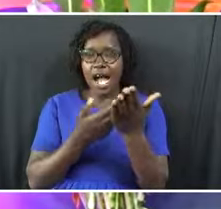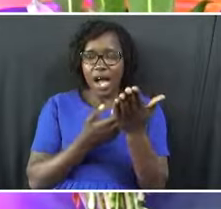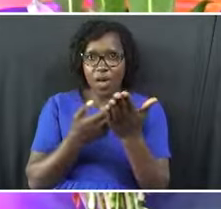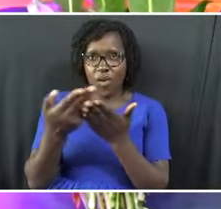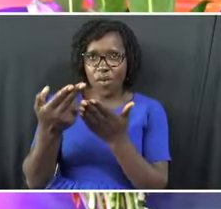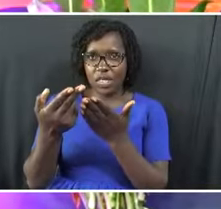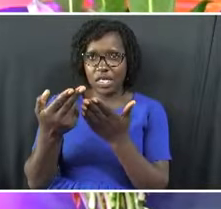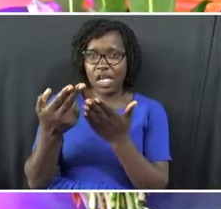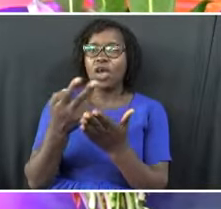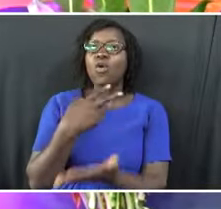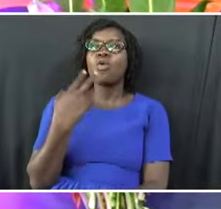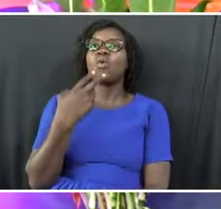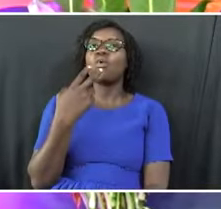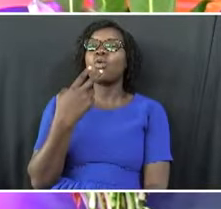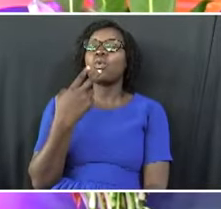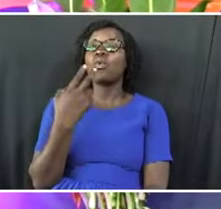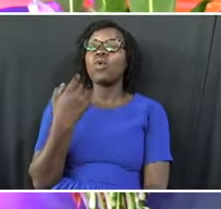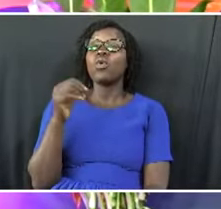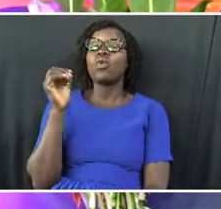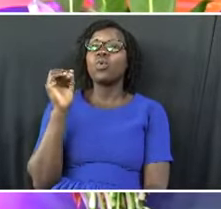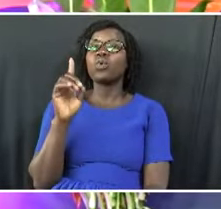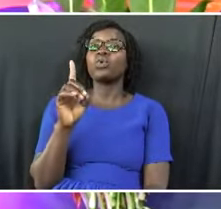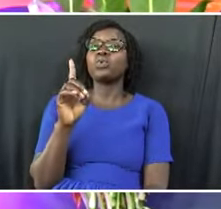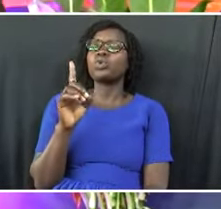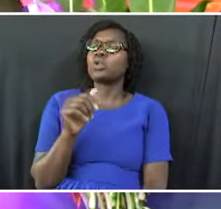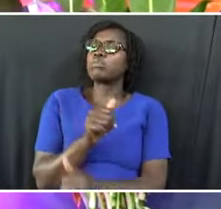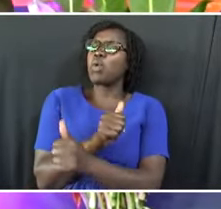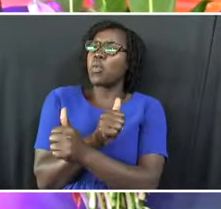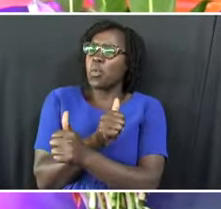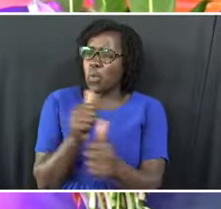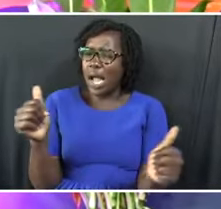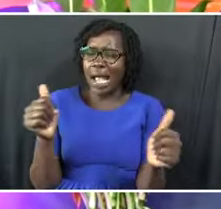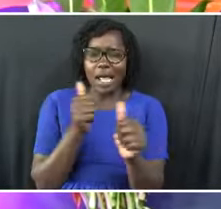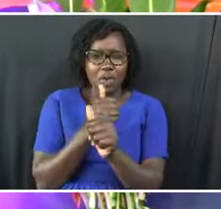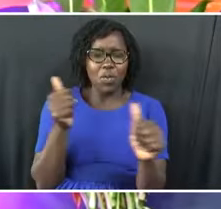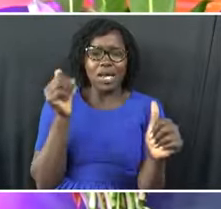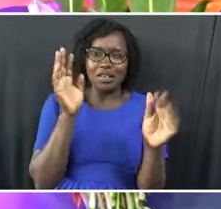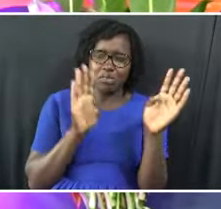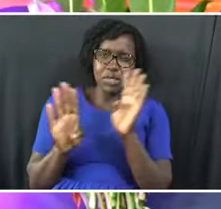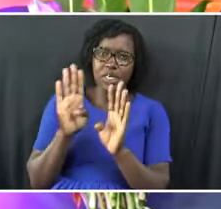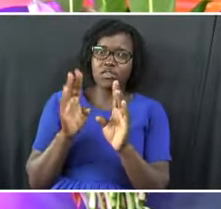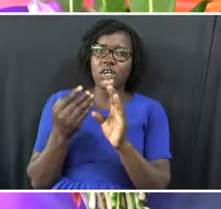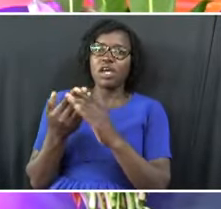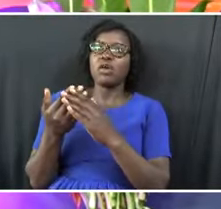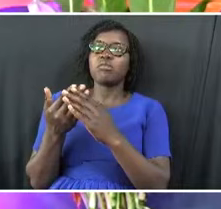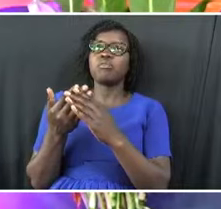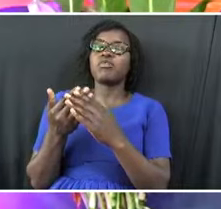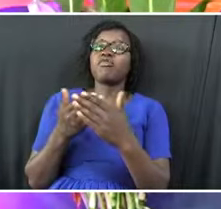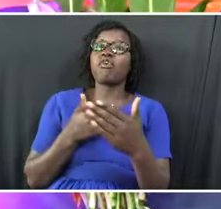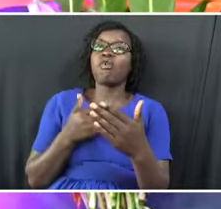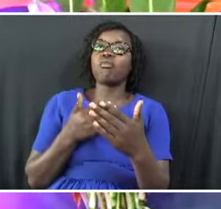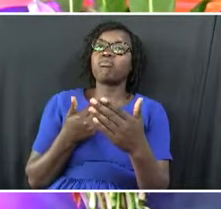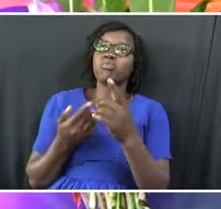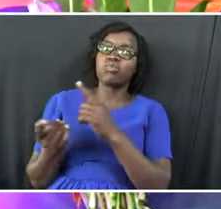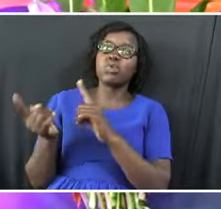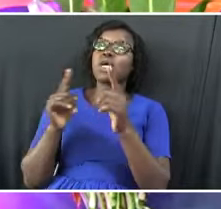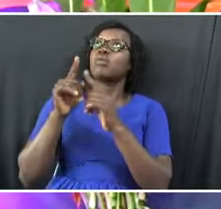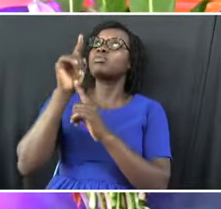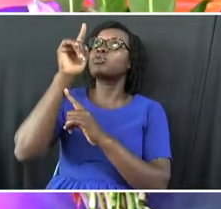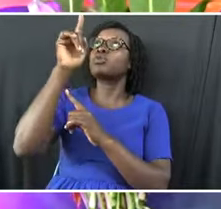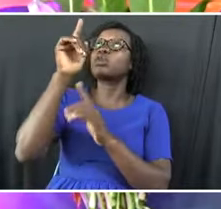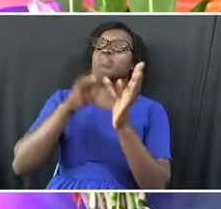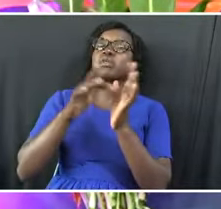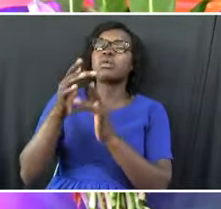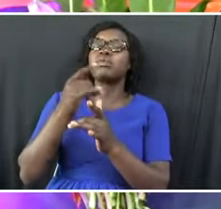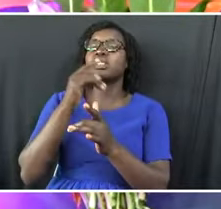deity whom we are supposed to be well behaved before coming to him. Bible says that